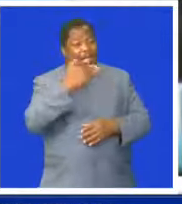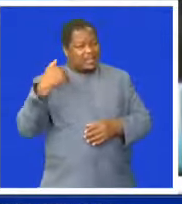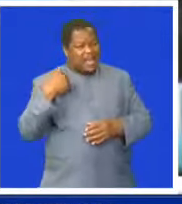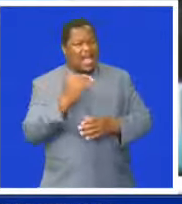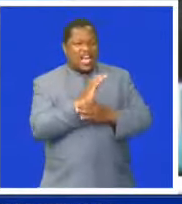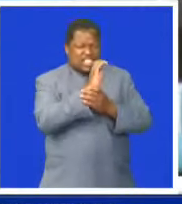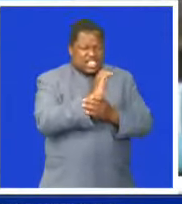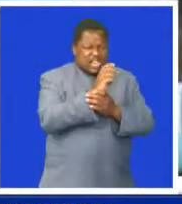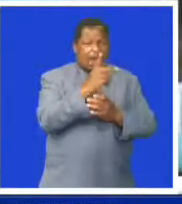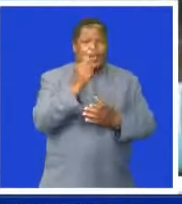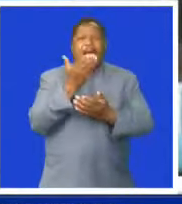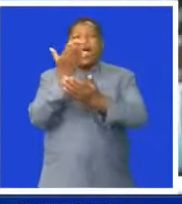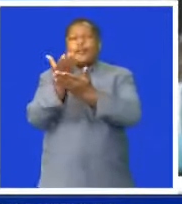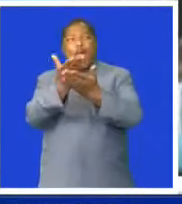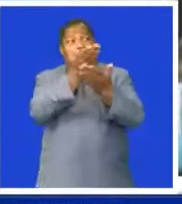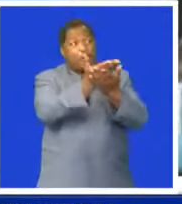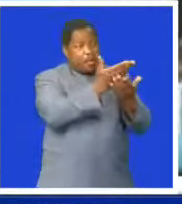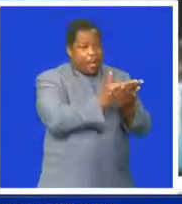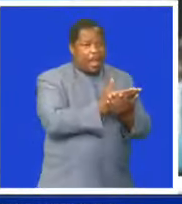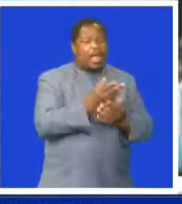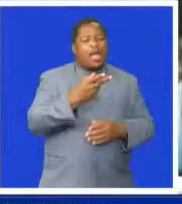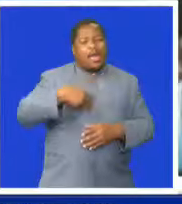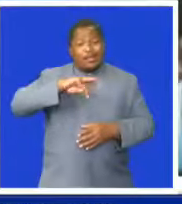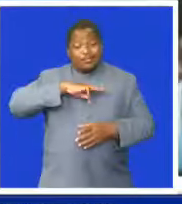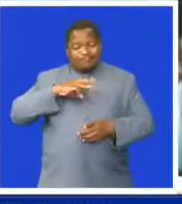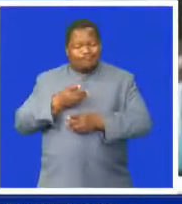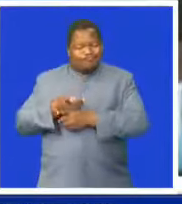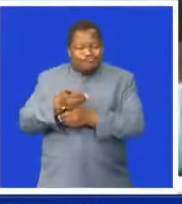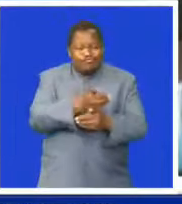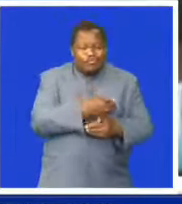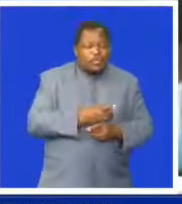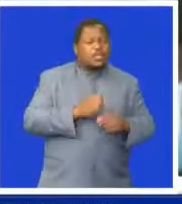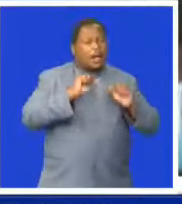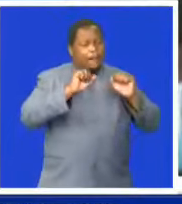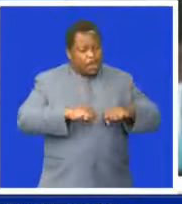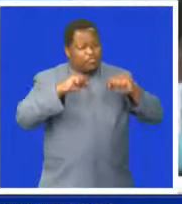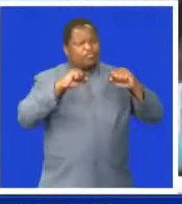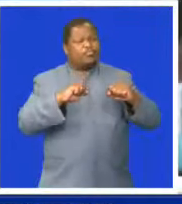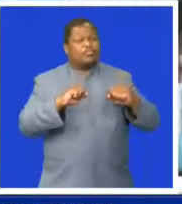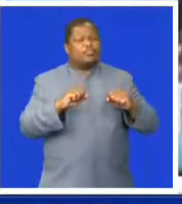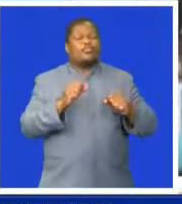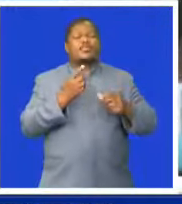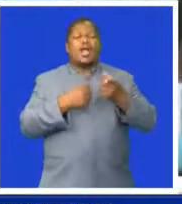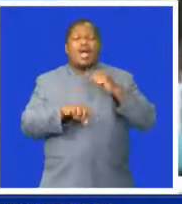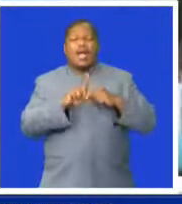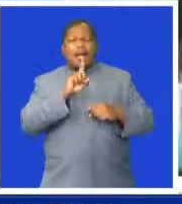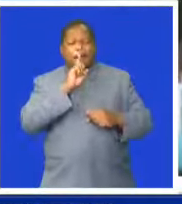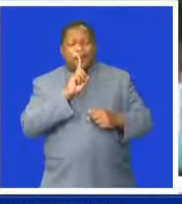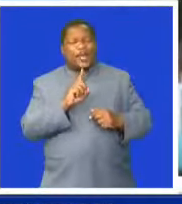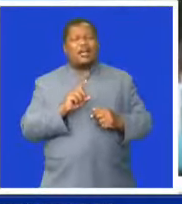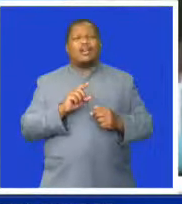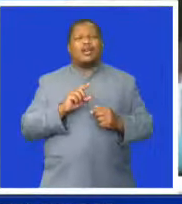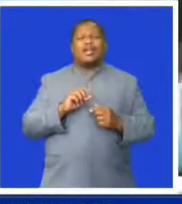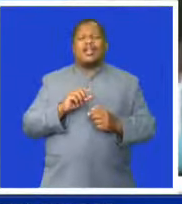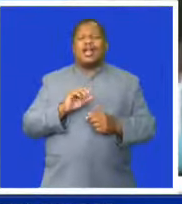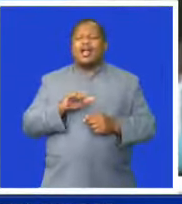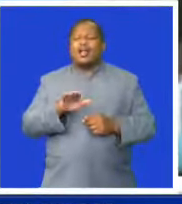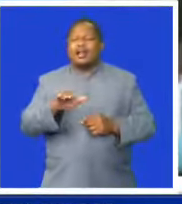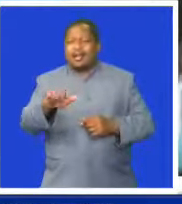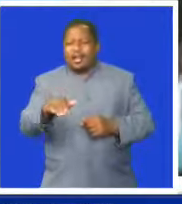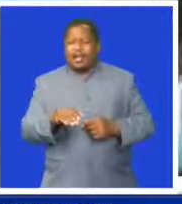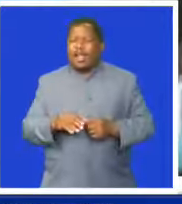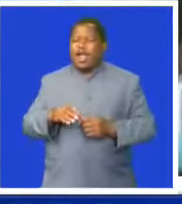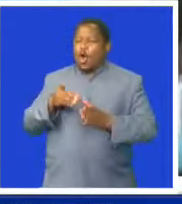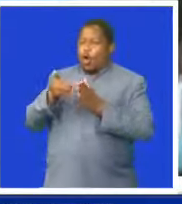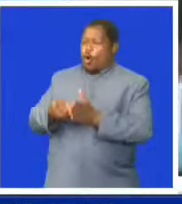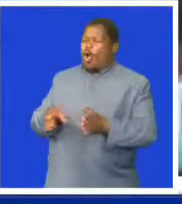want to know, we are terminated. Now, we are going to see that you actually do the international what happens to the